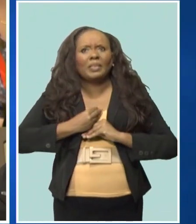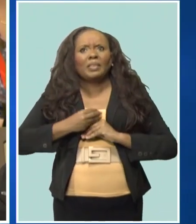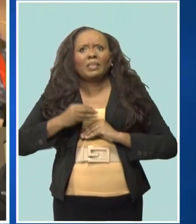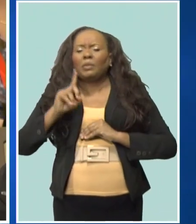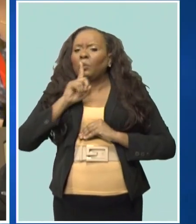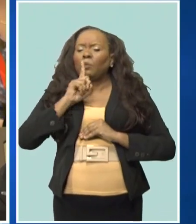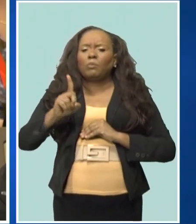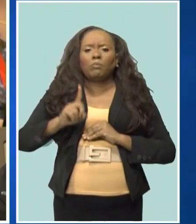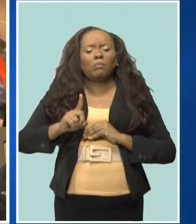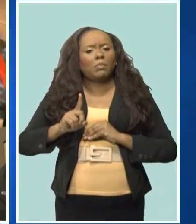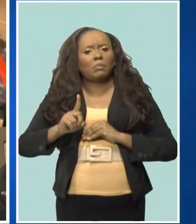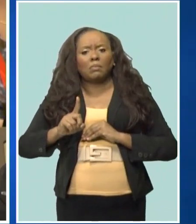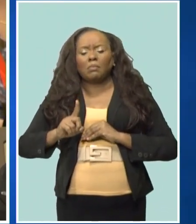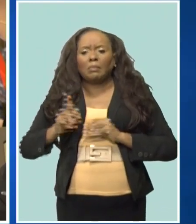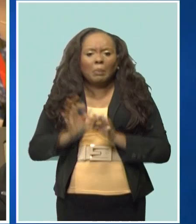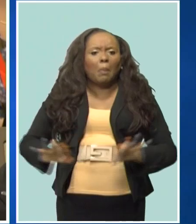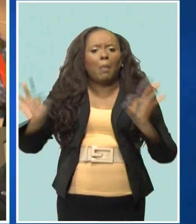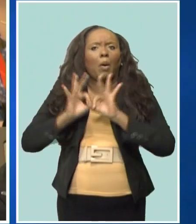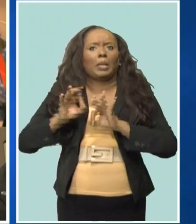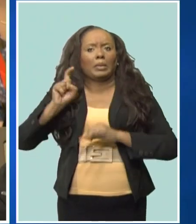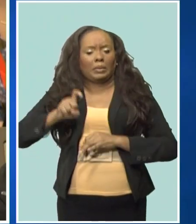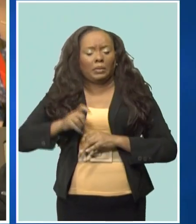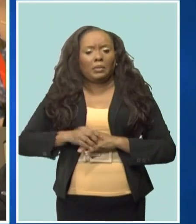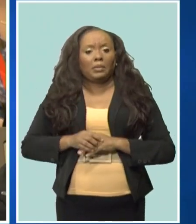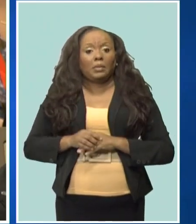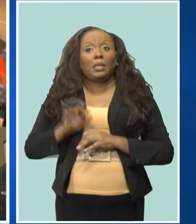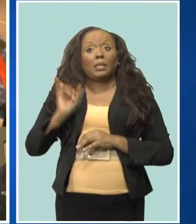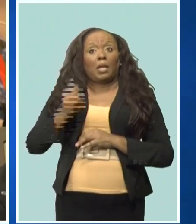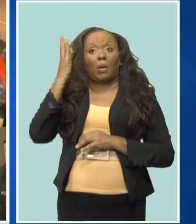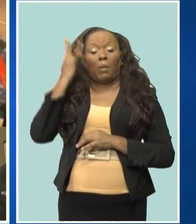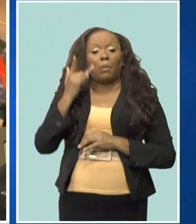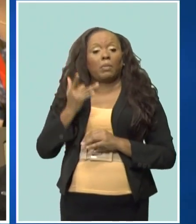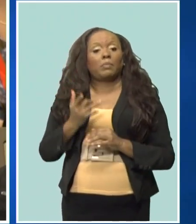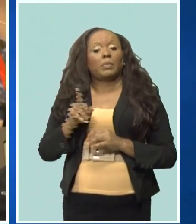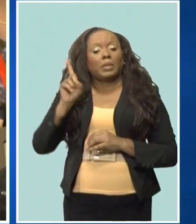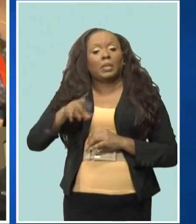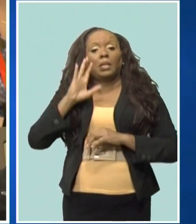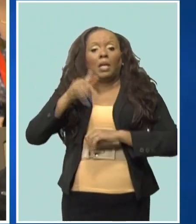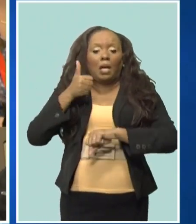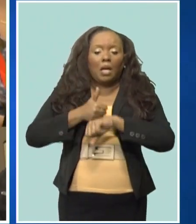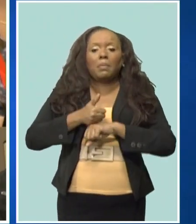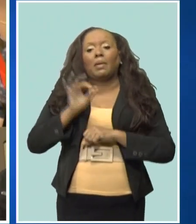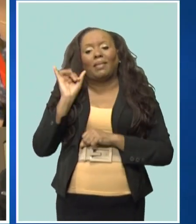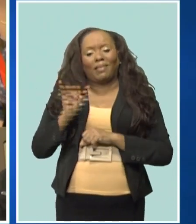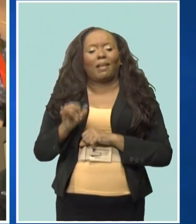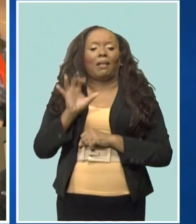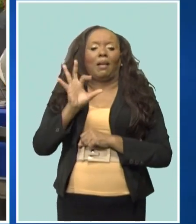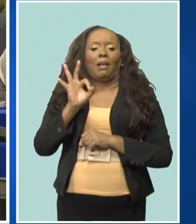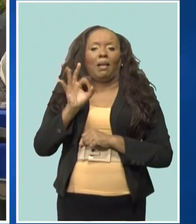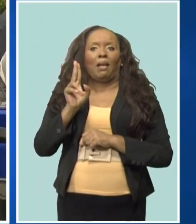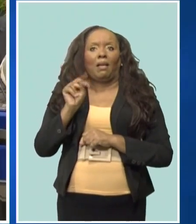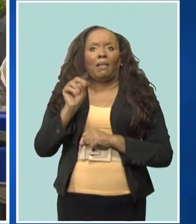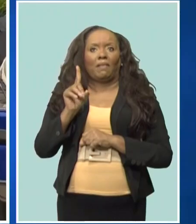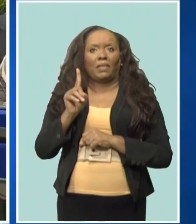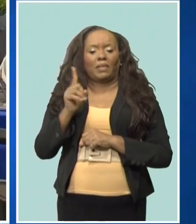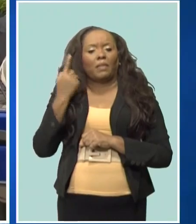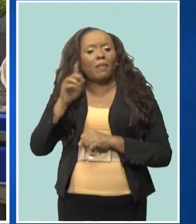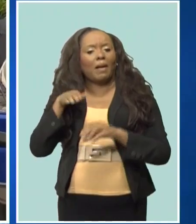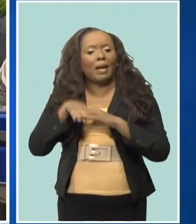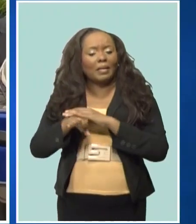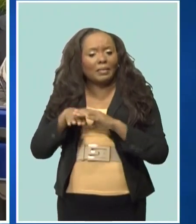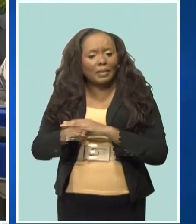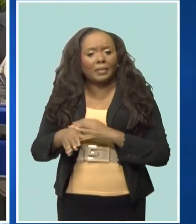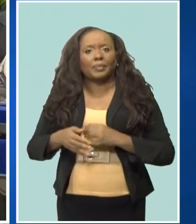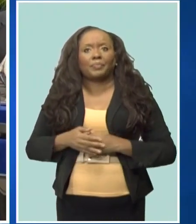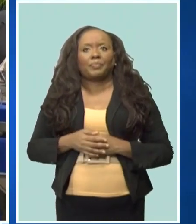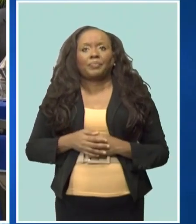immediate. And so that's why the fund must operate with a measure of alacrity. Meanwhile, Executive Director of